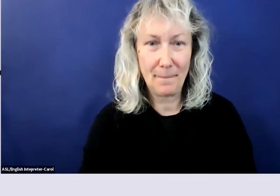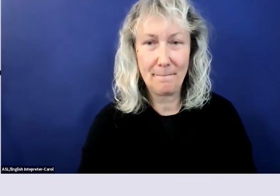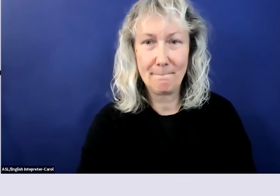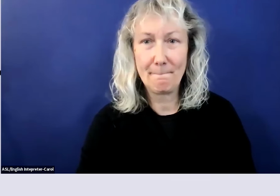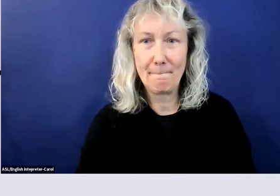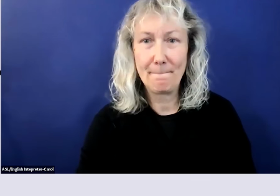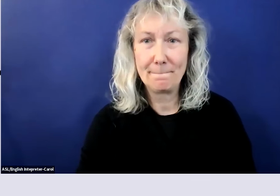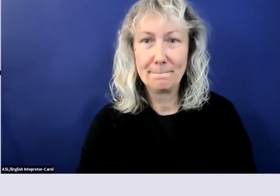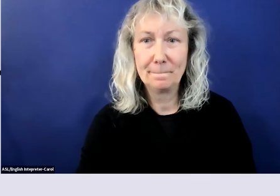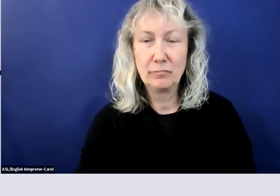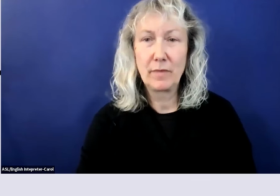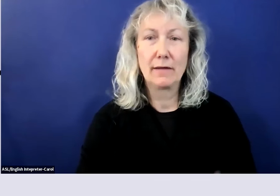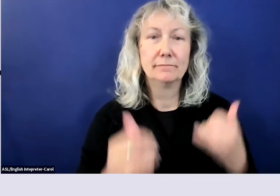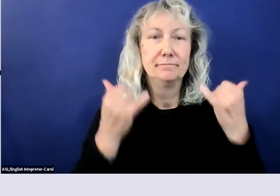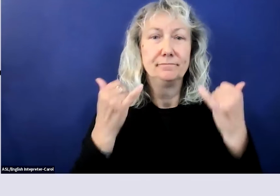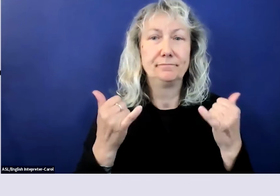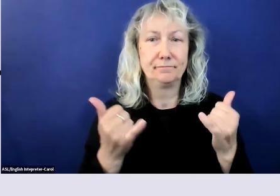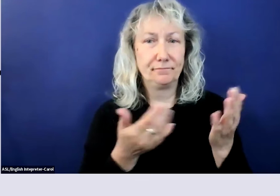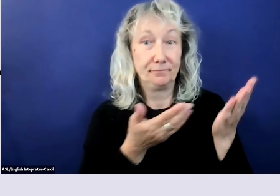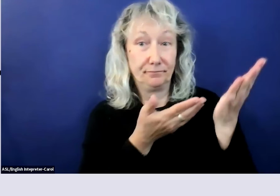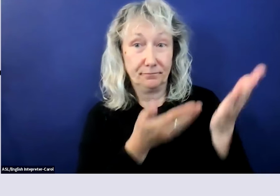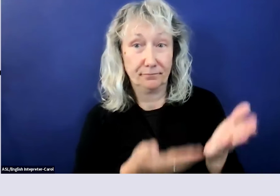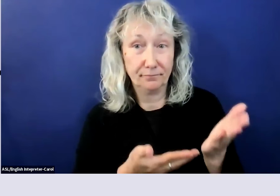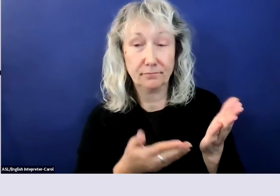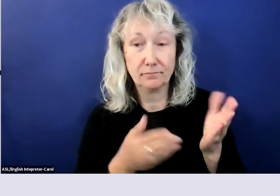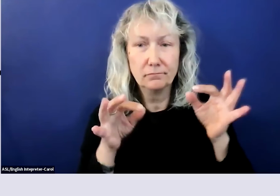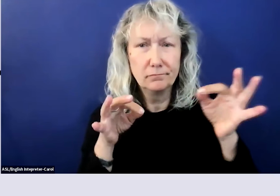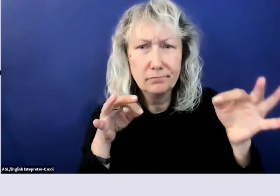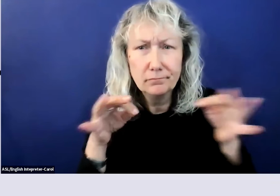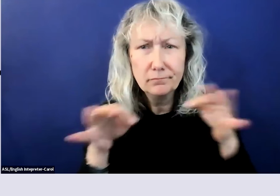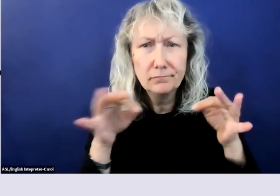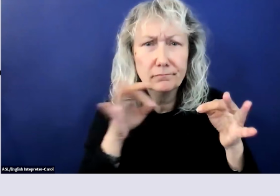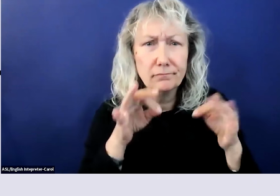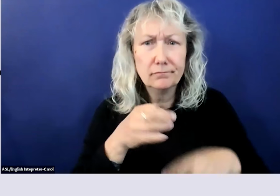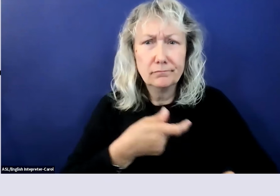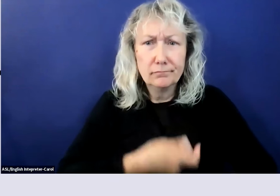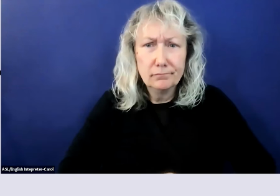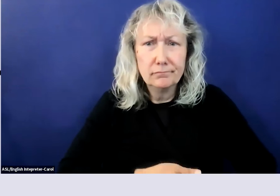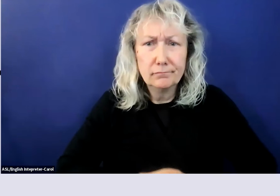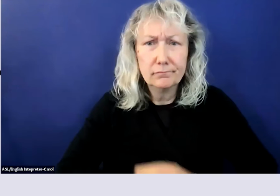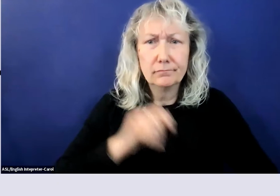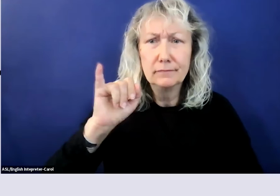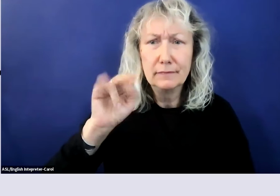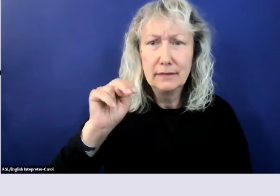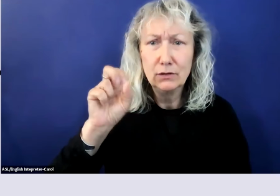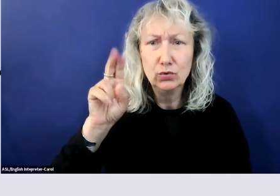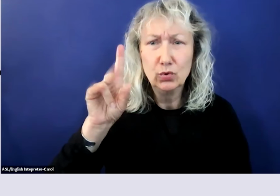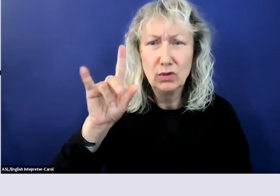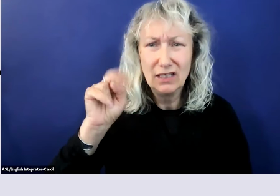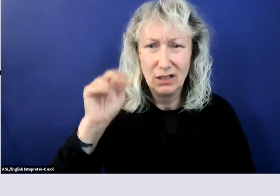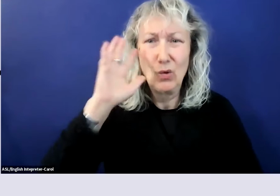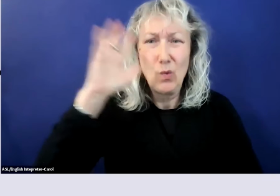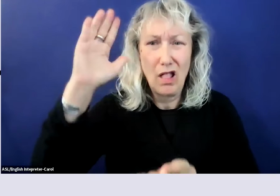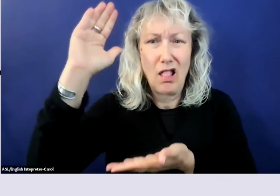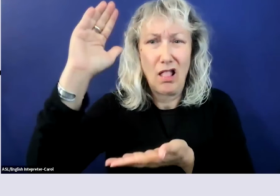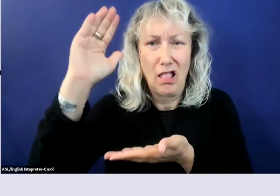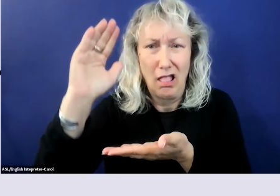This is just a visual of talking about like how insulin will lose some of its potency and its